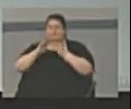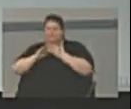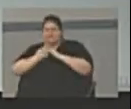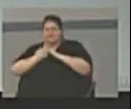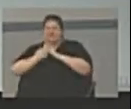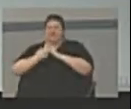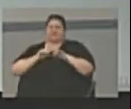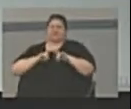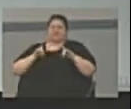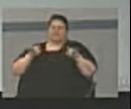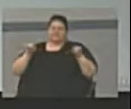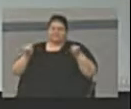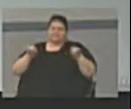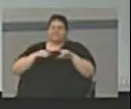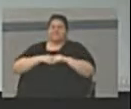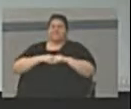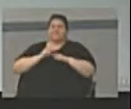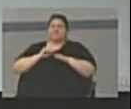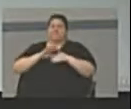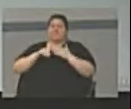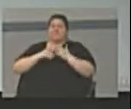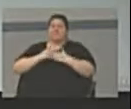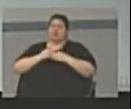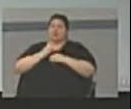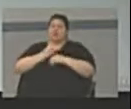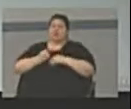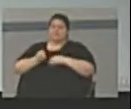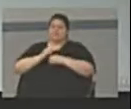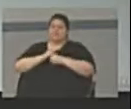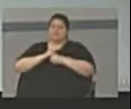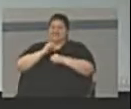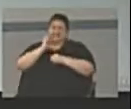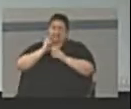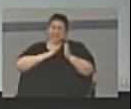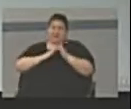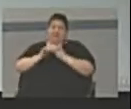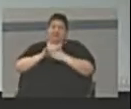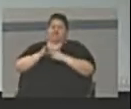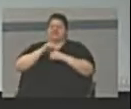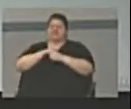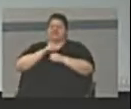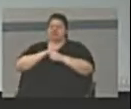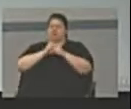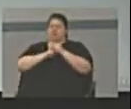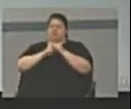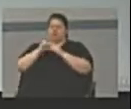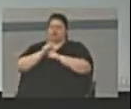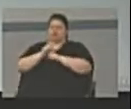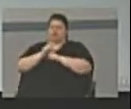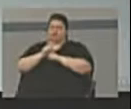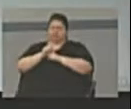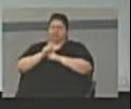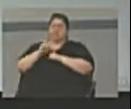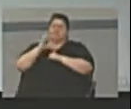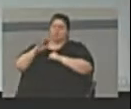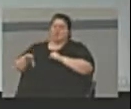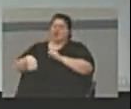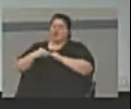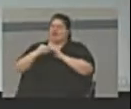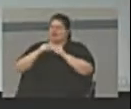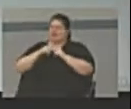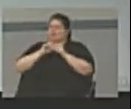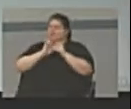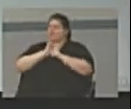An element that we see in all our plans is infrastructure. This is very typical, looking at environmental